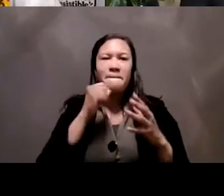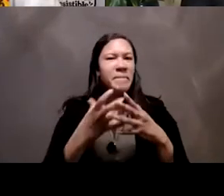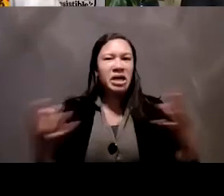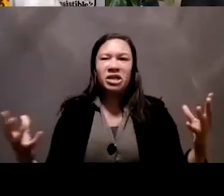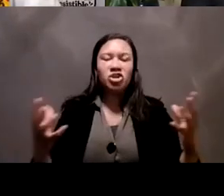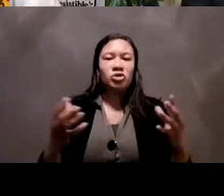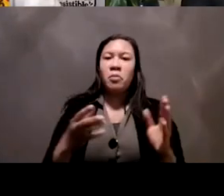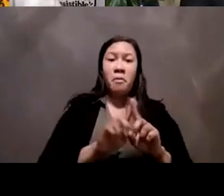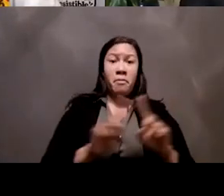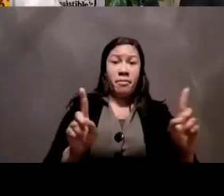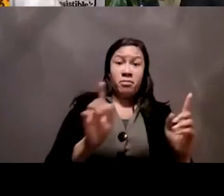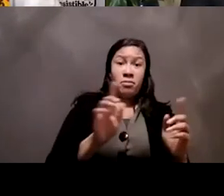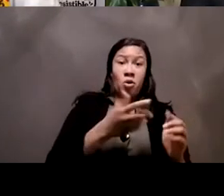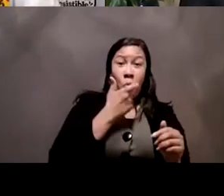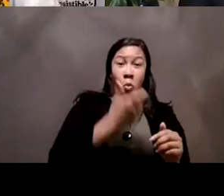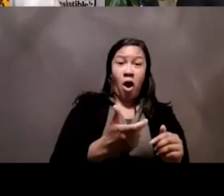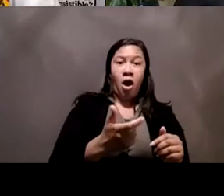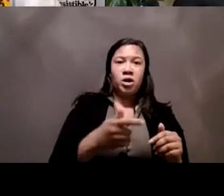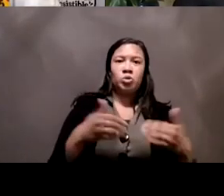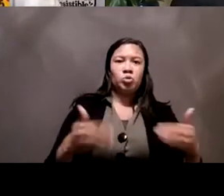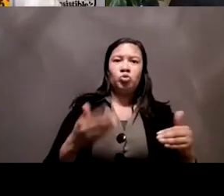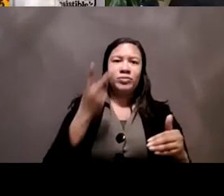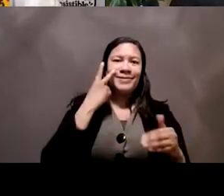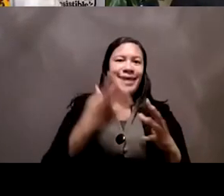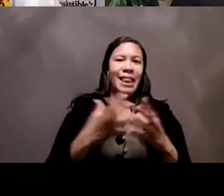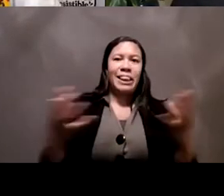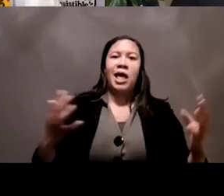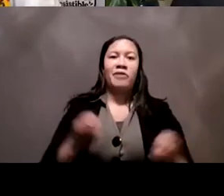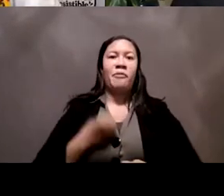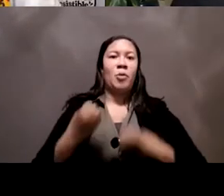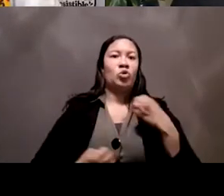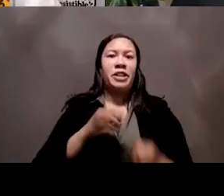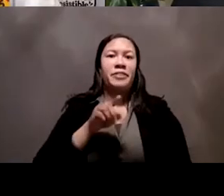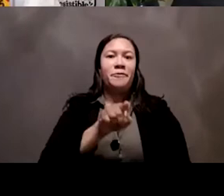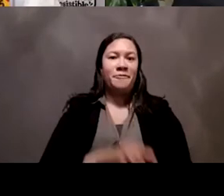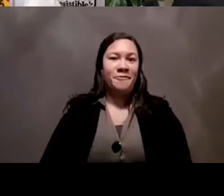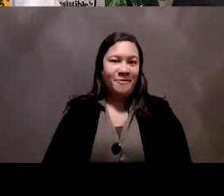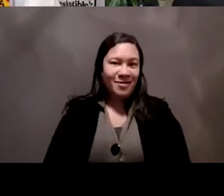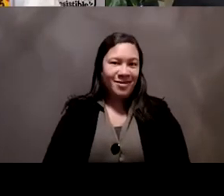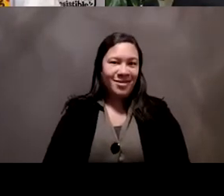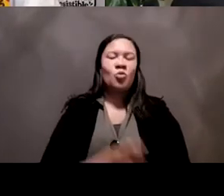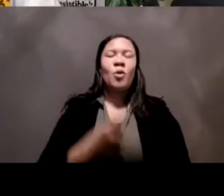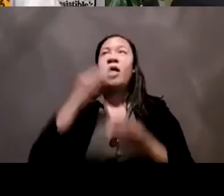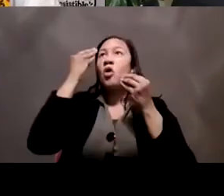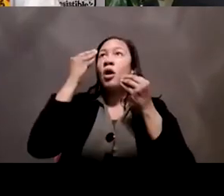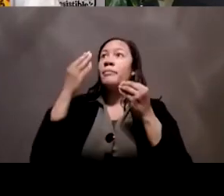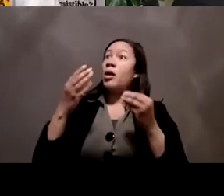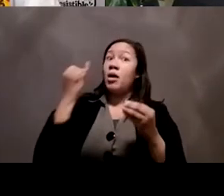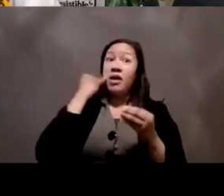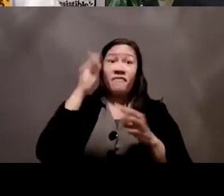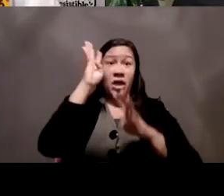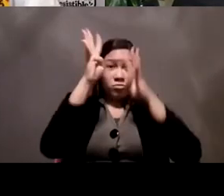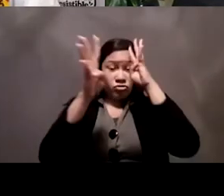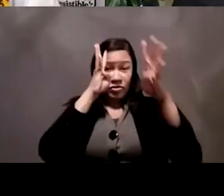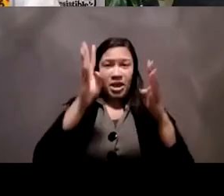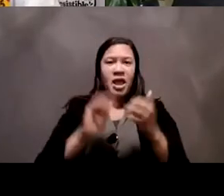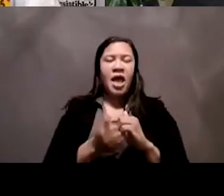it's been making me really think about how to do more with less, you know, in my own creative practice.